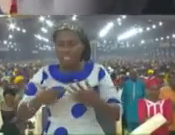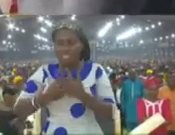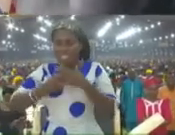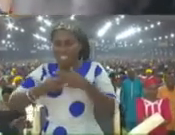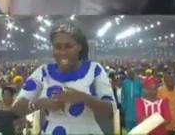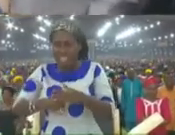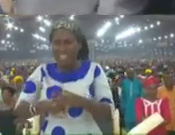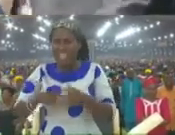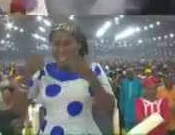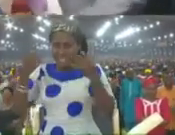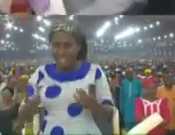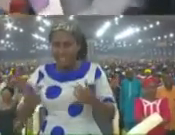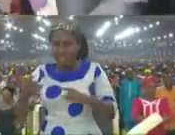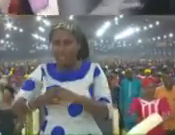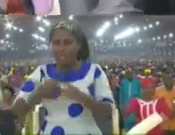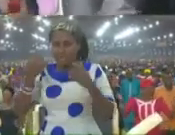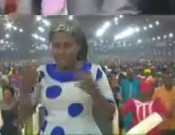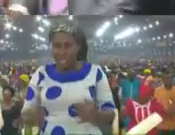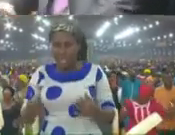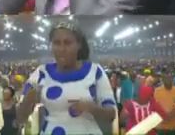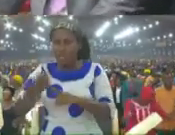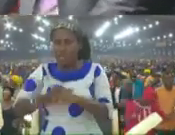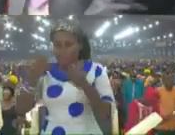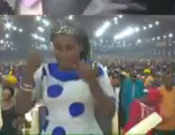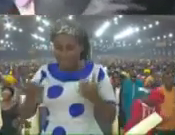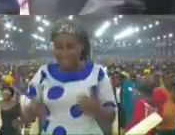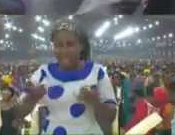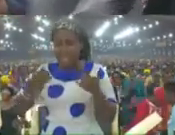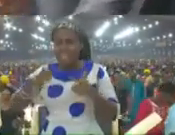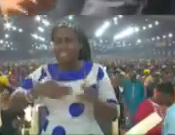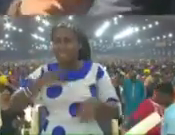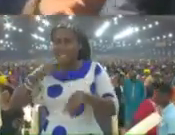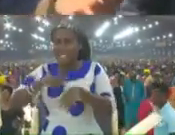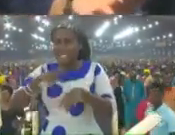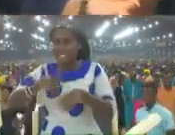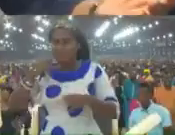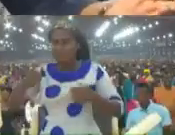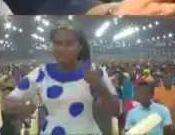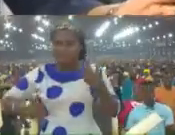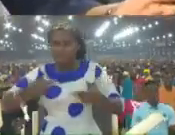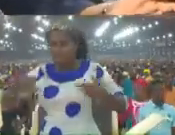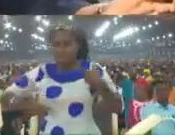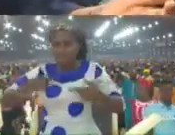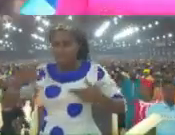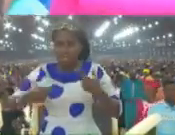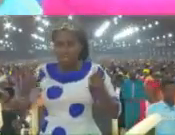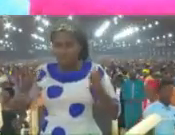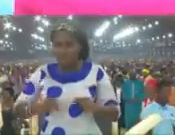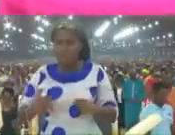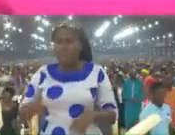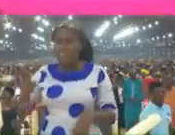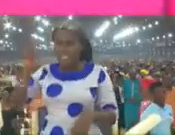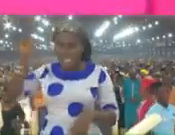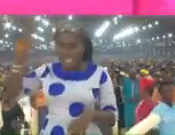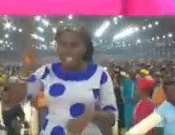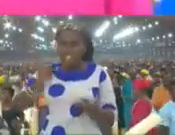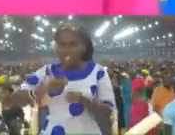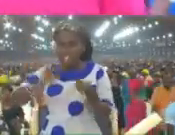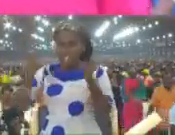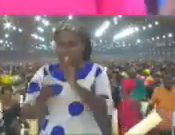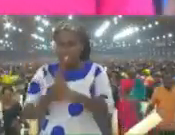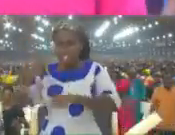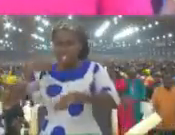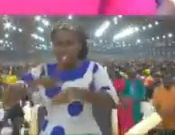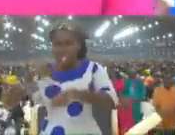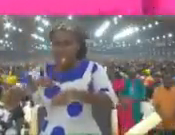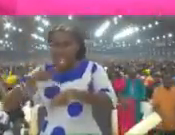tonight, from this very moment. He changes times, he changes